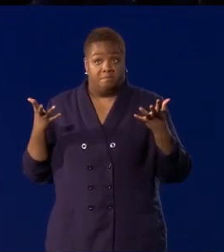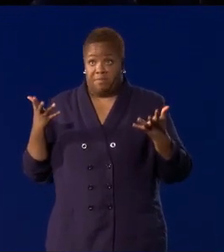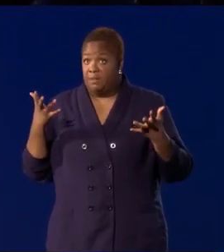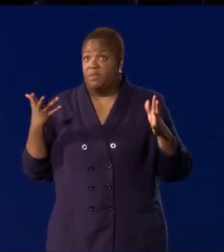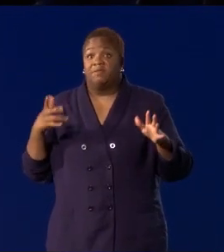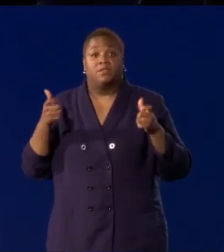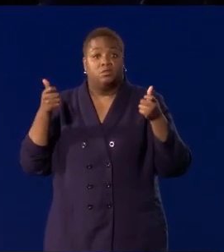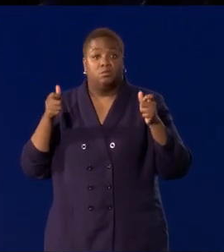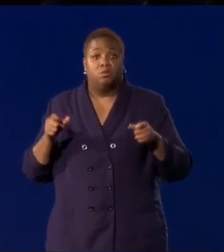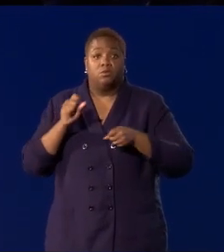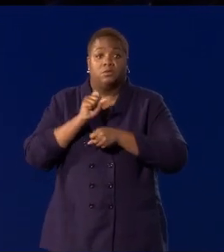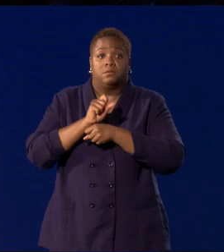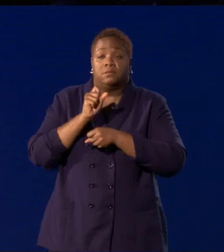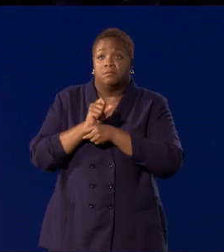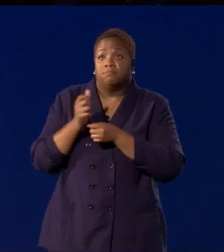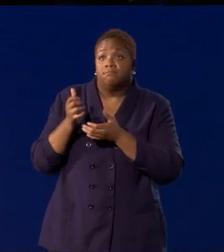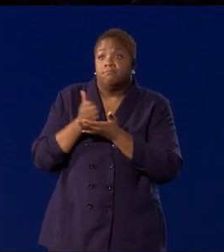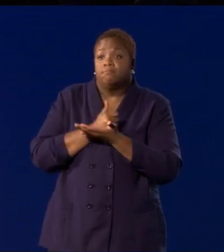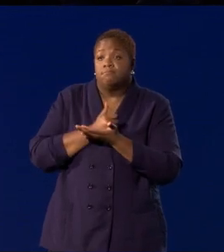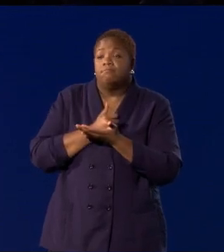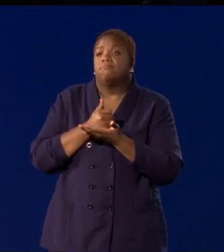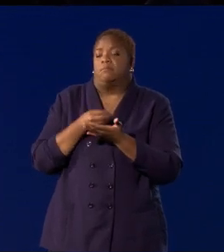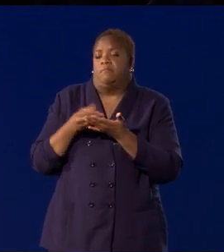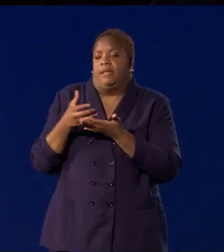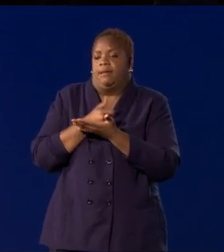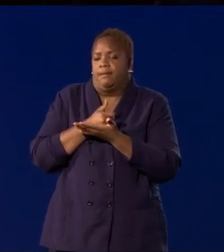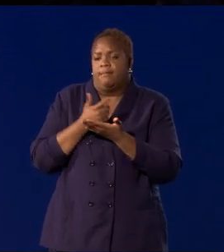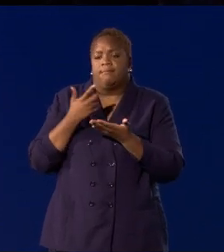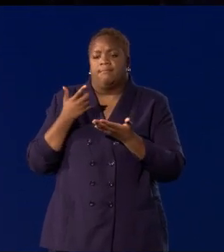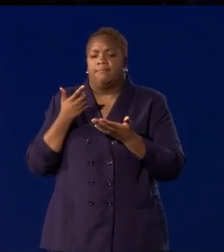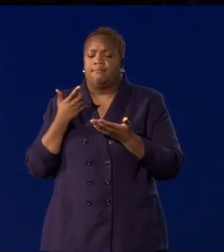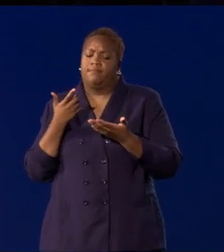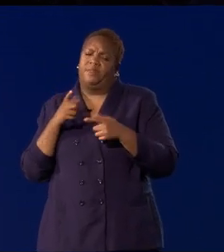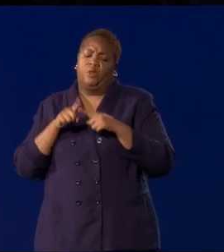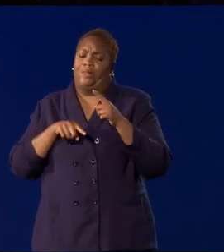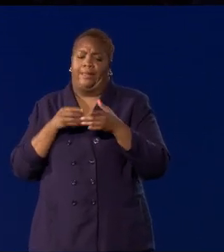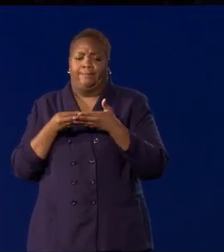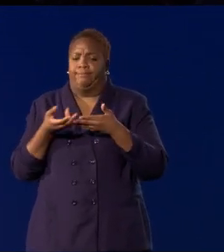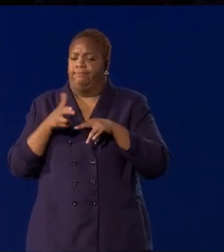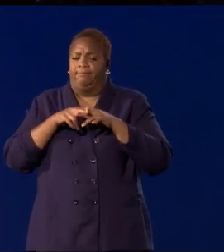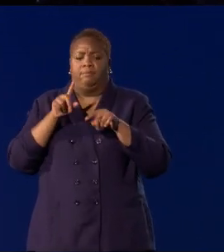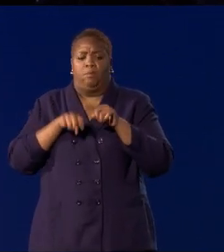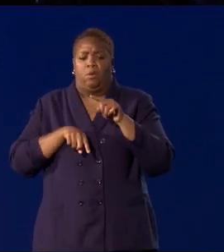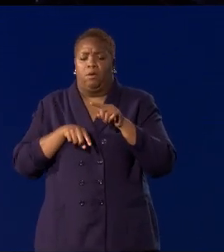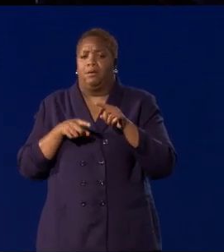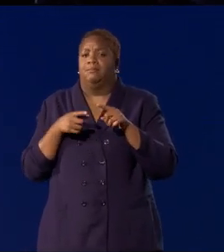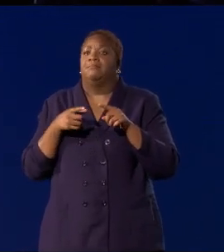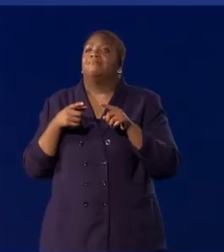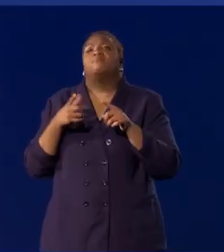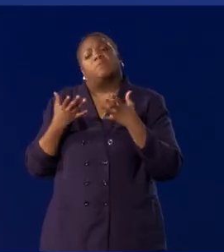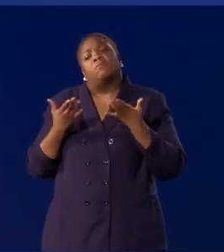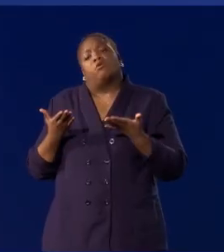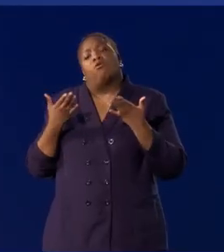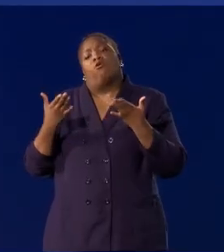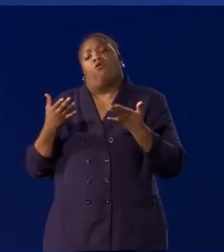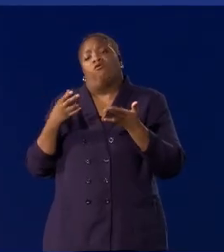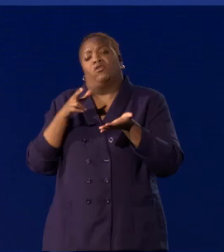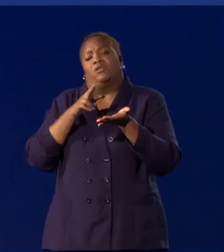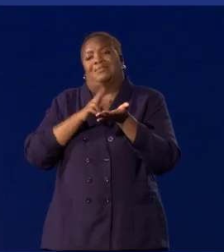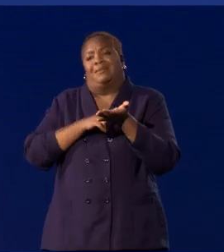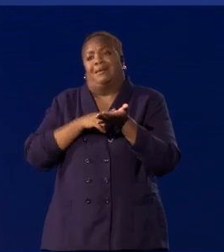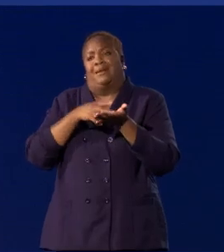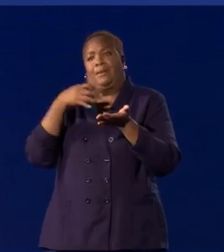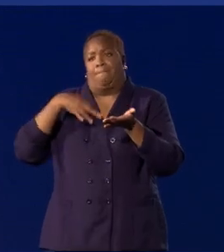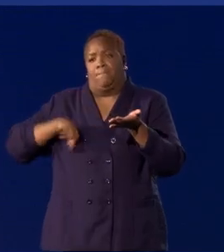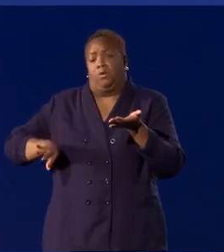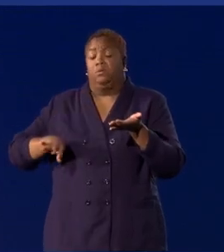you can't actually raise wages, there are other things you can do, including offering a signing bonus. You know, we found in our